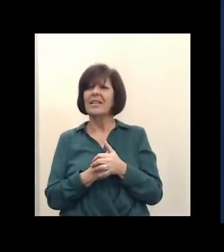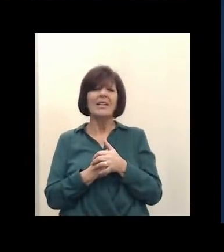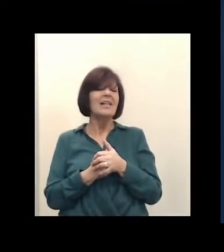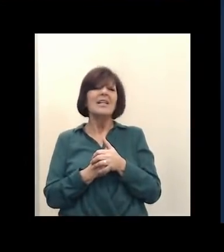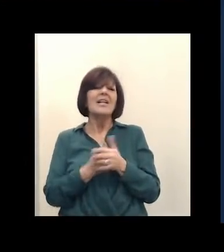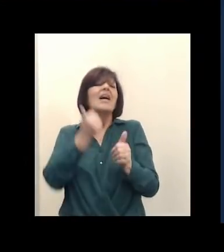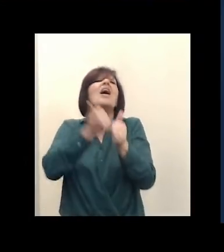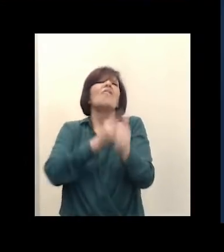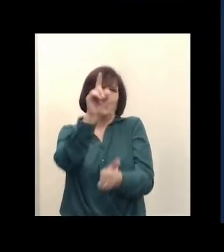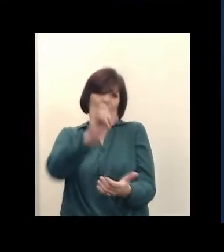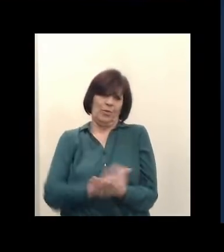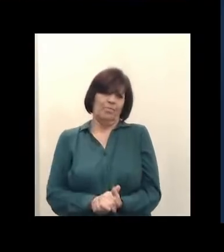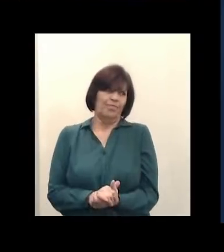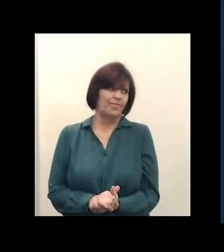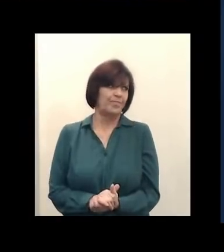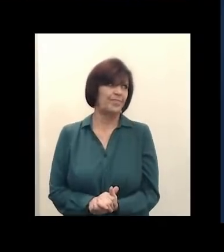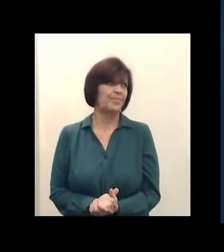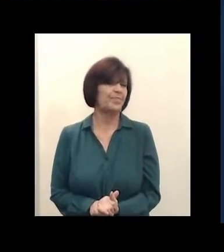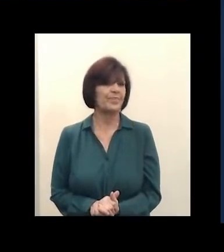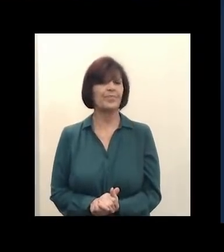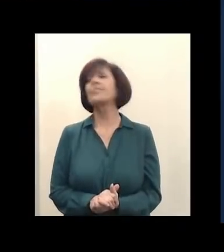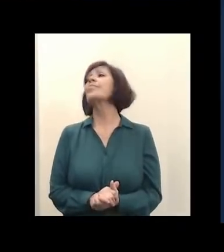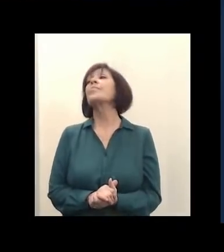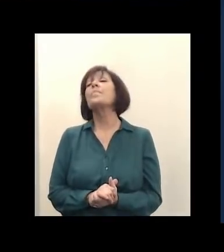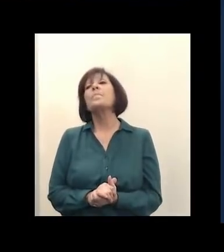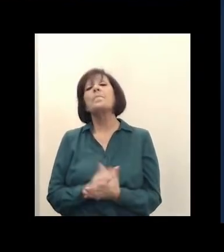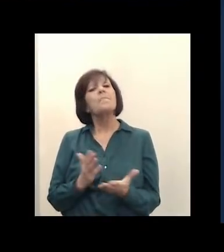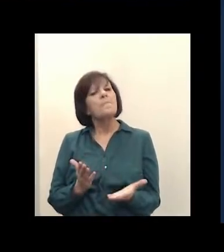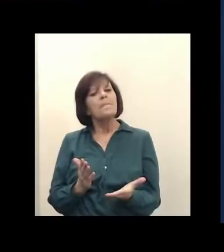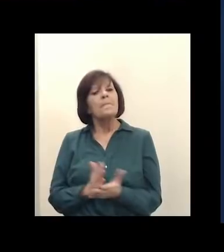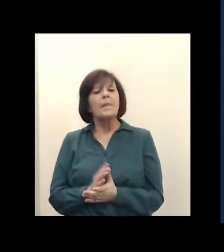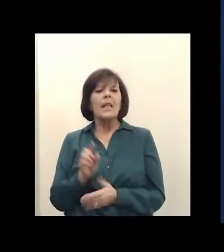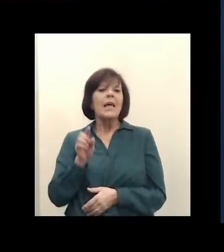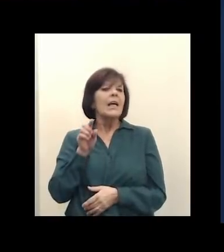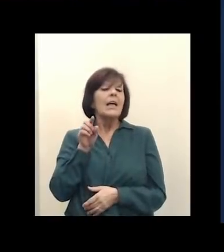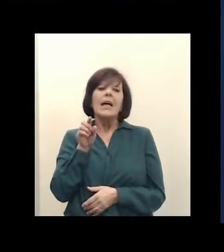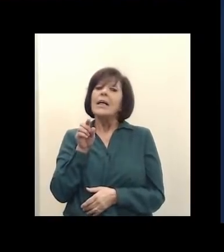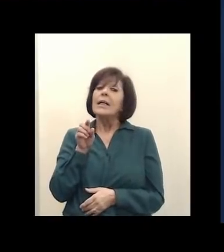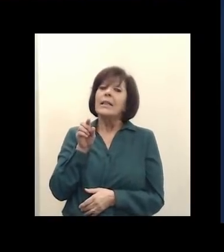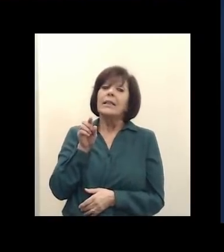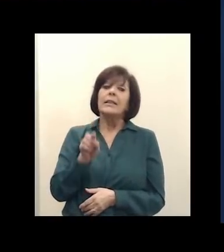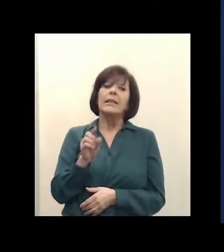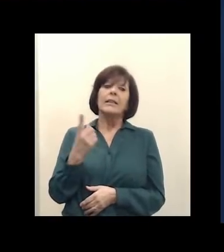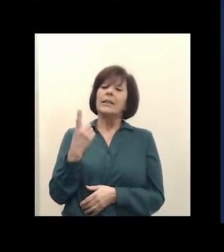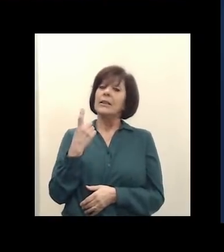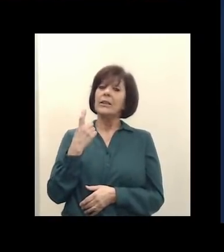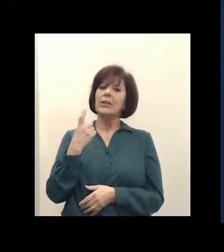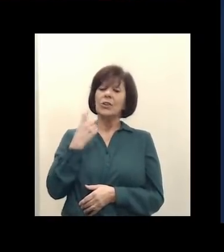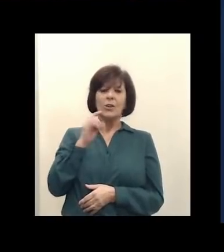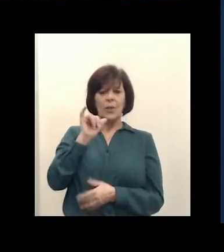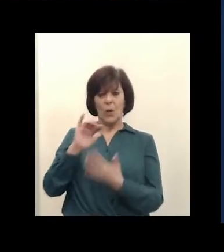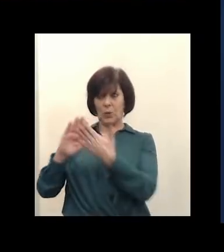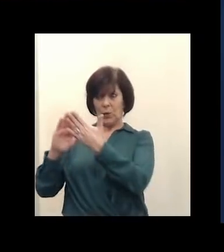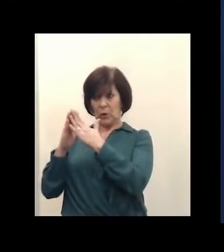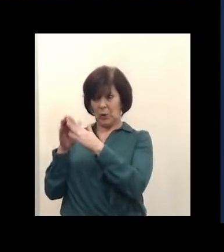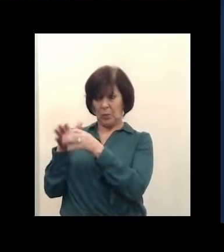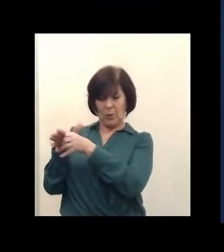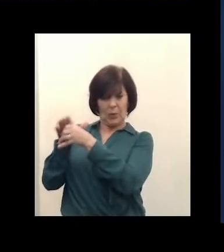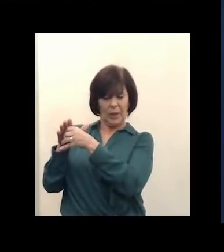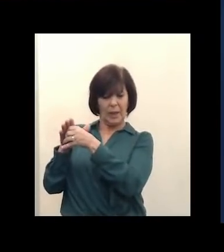everywhere in Erie County when you look at these zip codes. And this is just those communities that had a rate